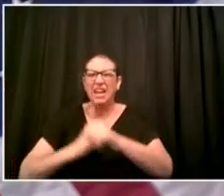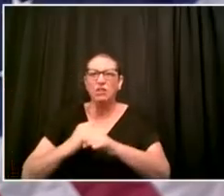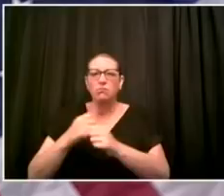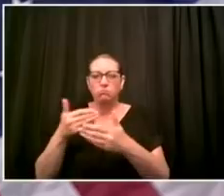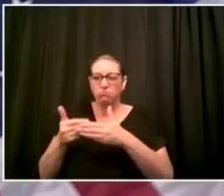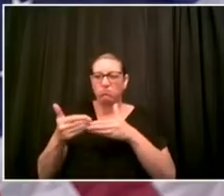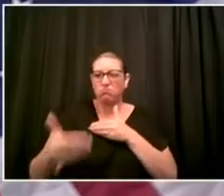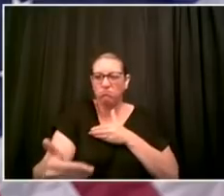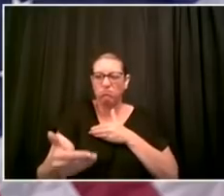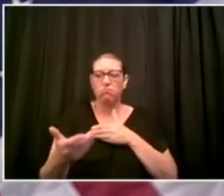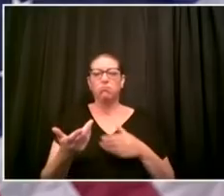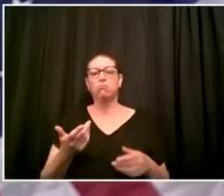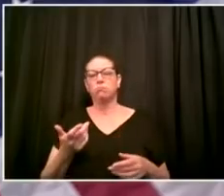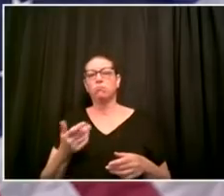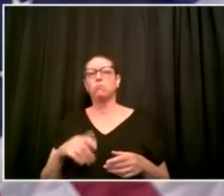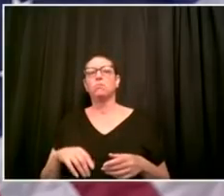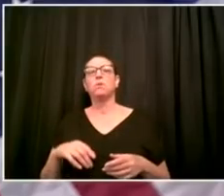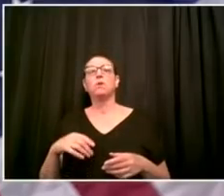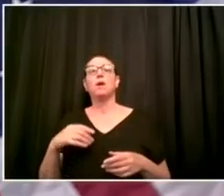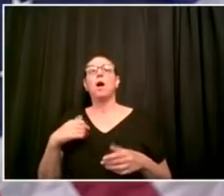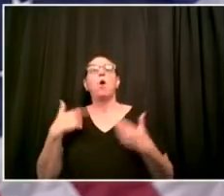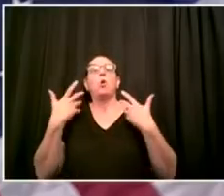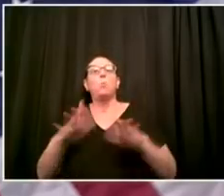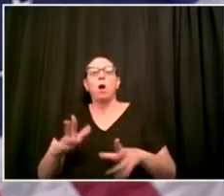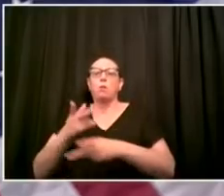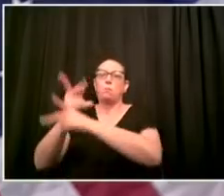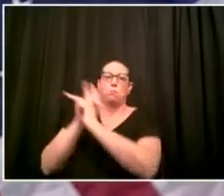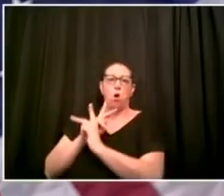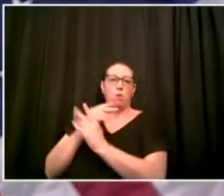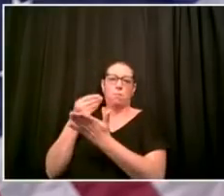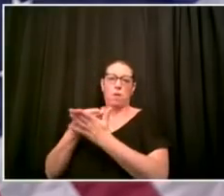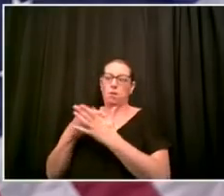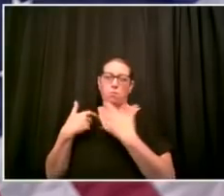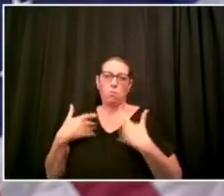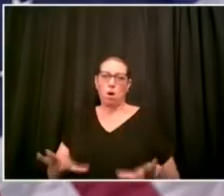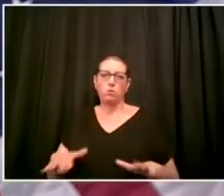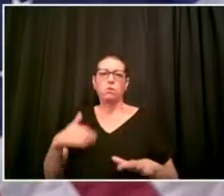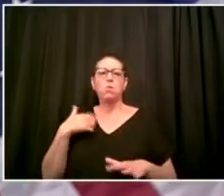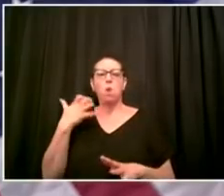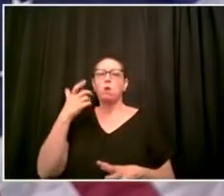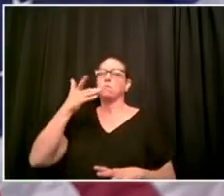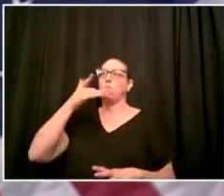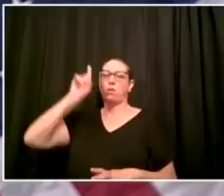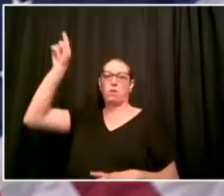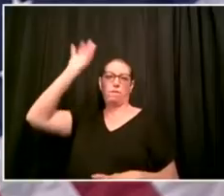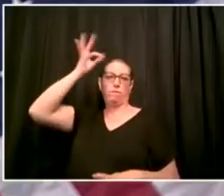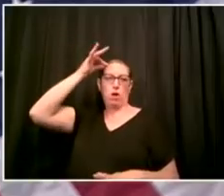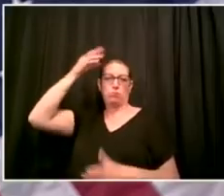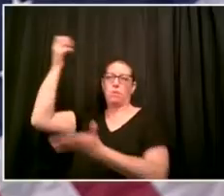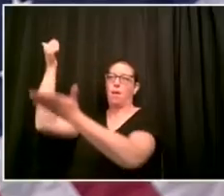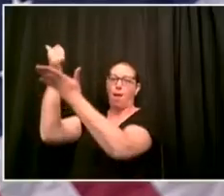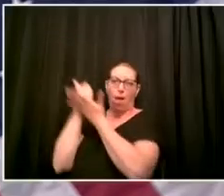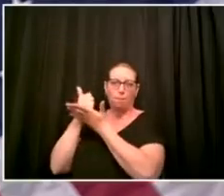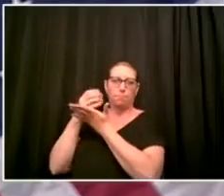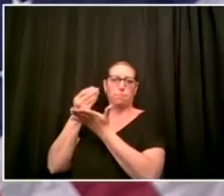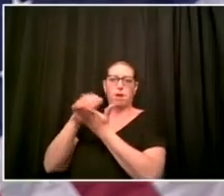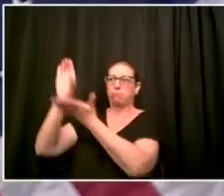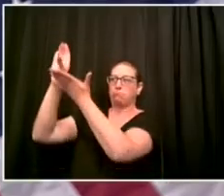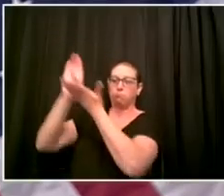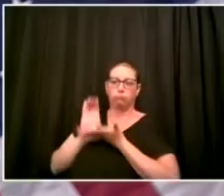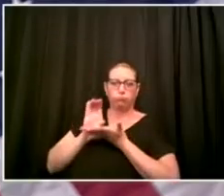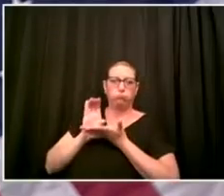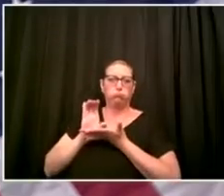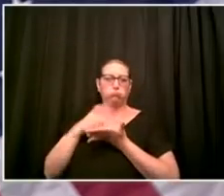want to do borrowing. I want to see a stimulus that makes us whole so we can actually provide services, keep people employed, and move this city